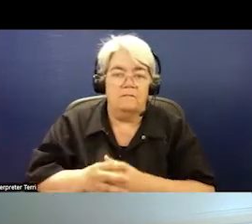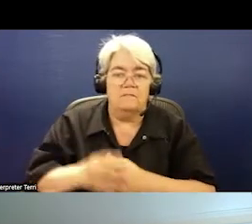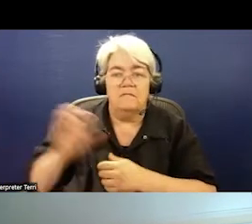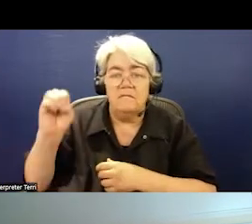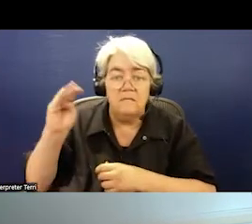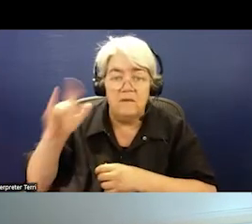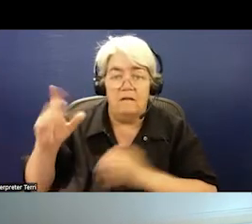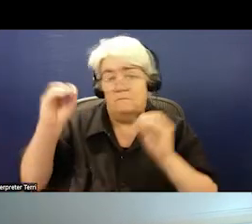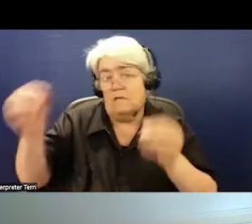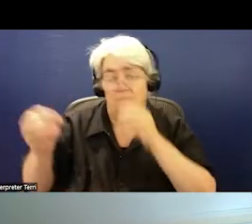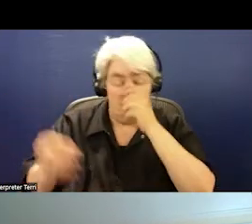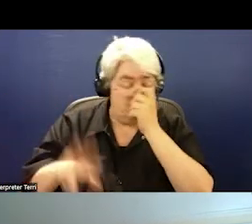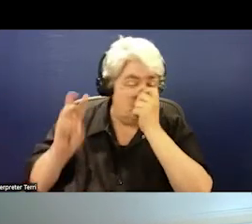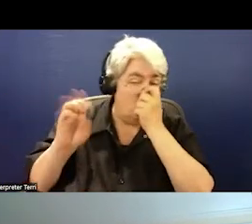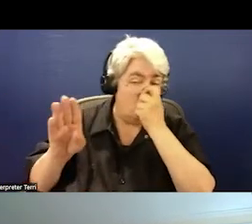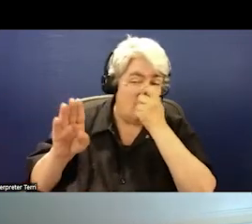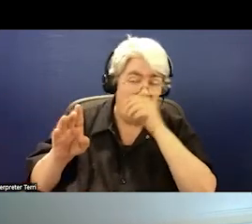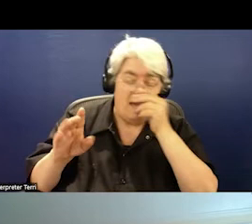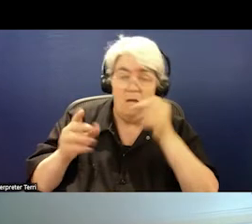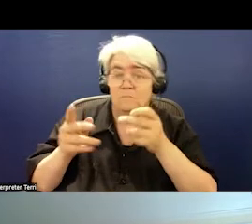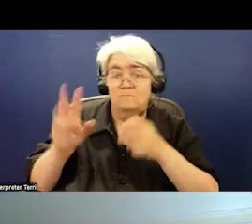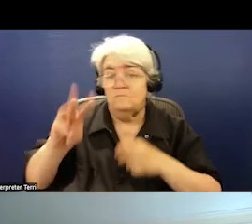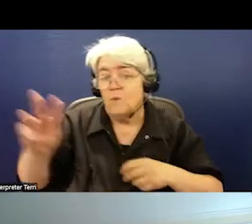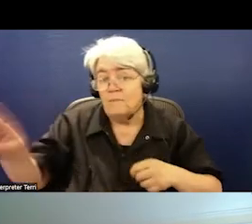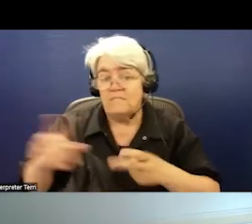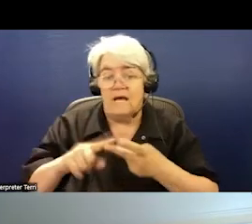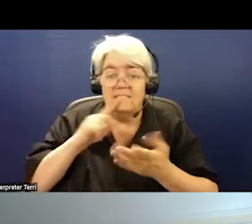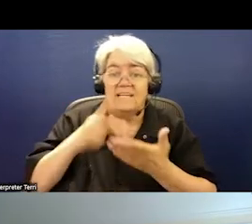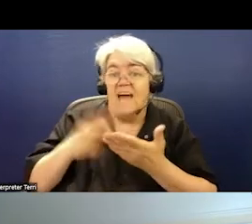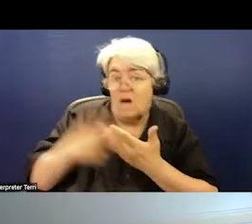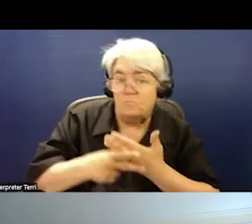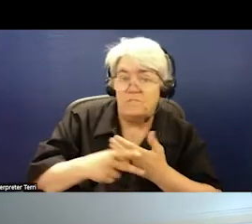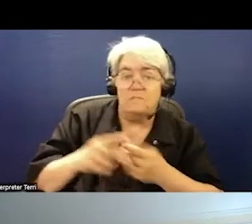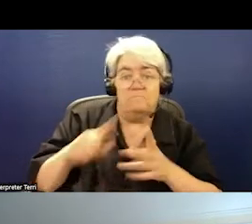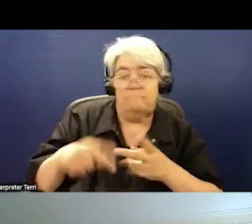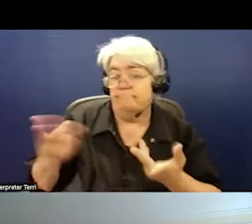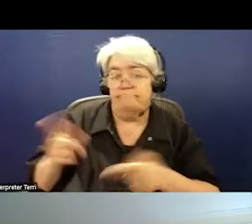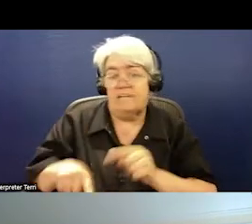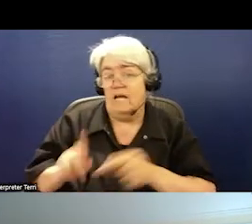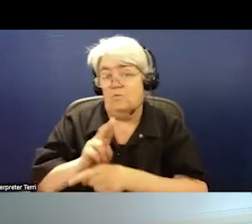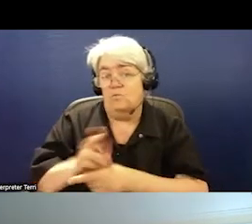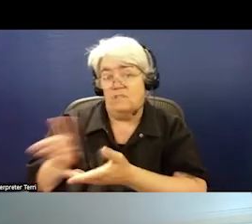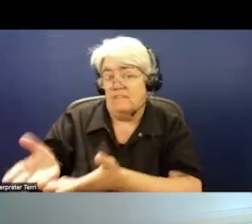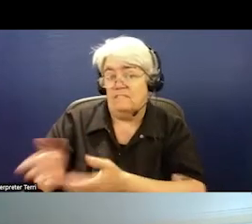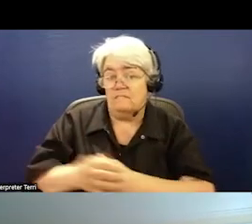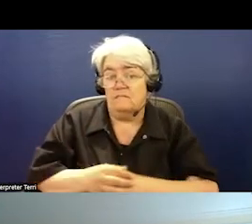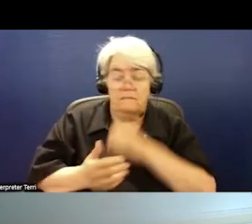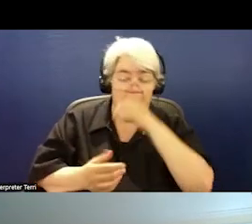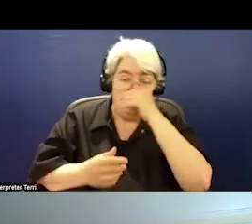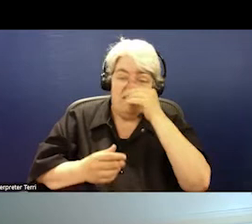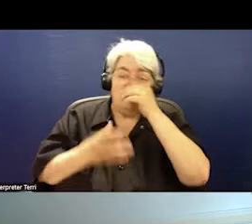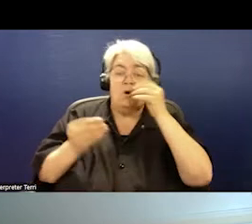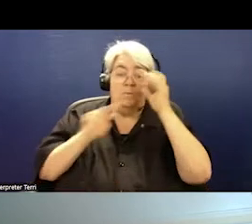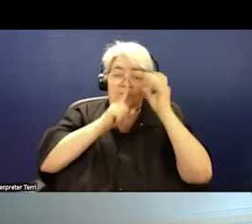Emails and websites and all these apps on websites to deliver services. So it remains a